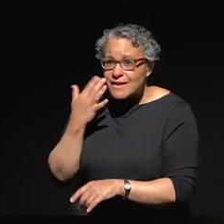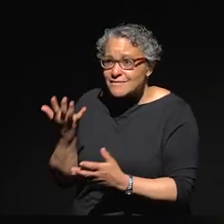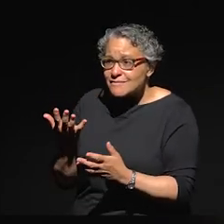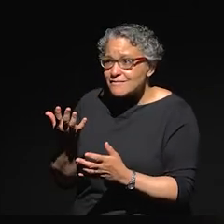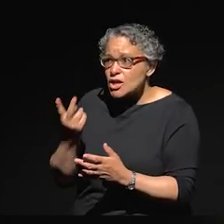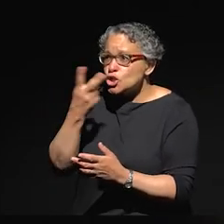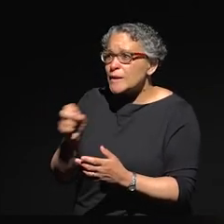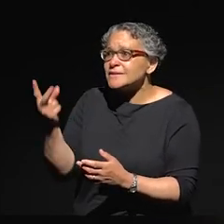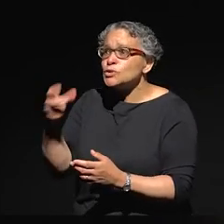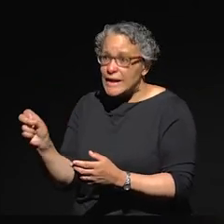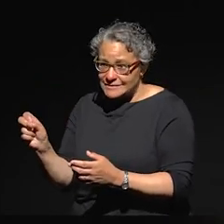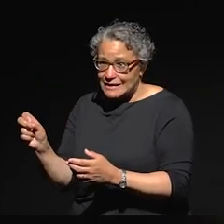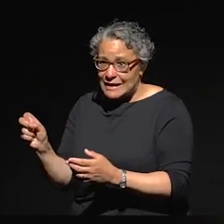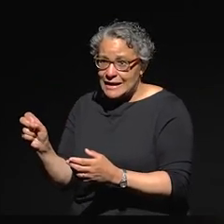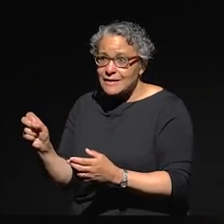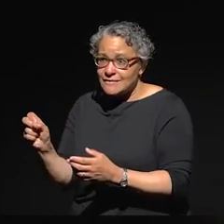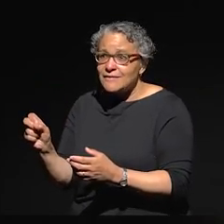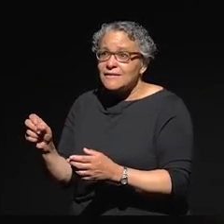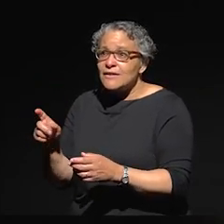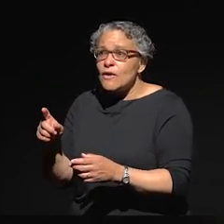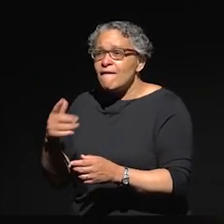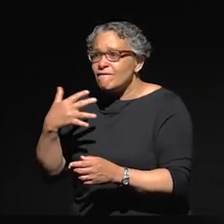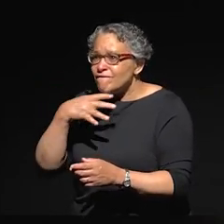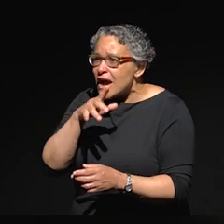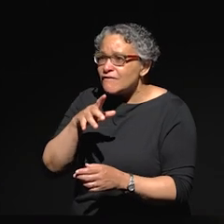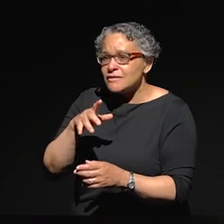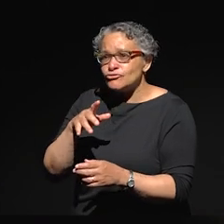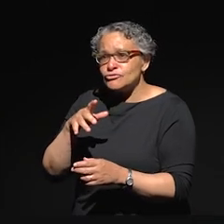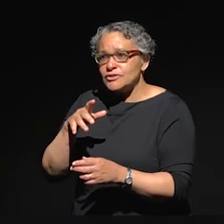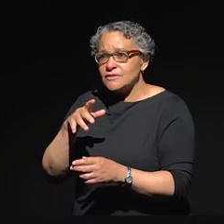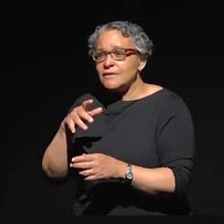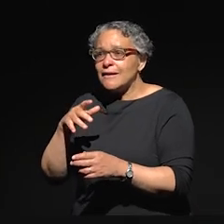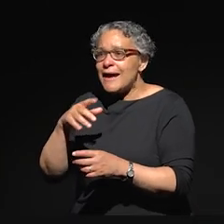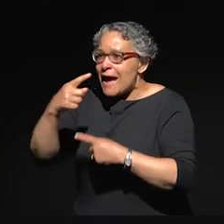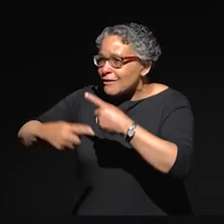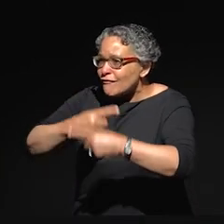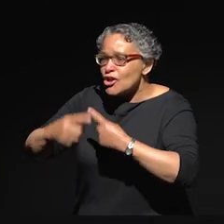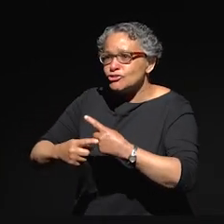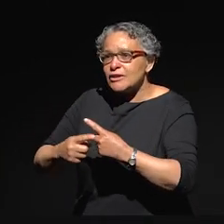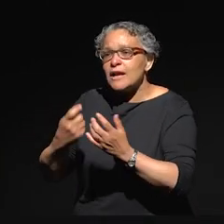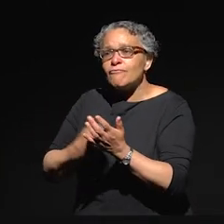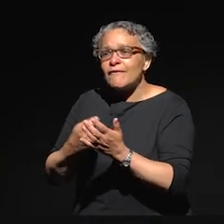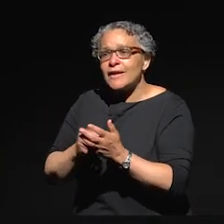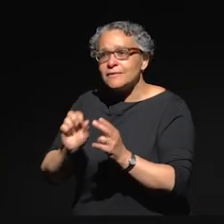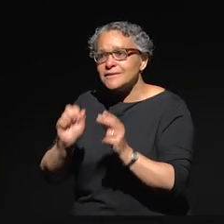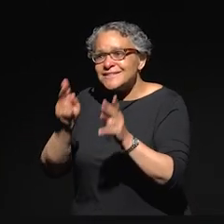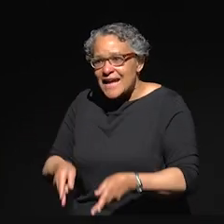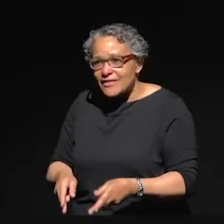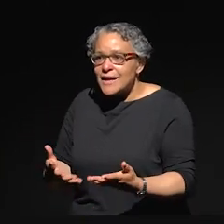in 2020 to coincide with the 500th anniversary of Raphael's death. Now we're celebrating the 502nd